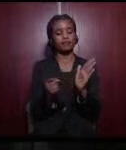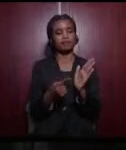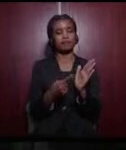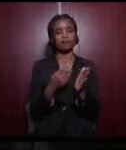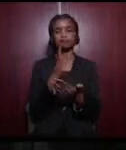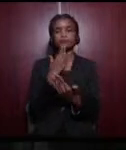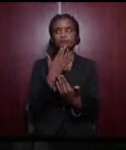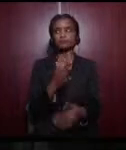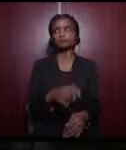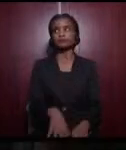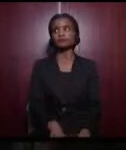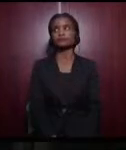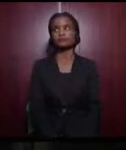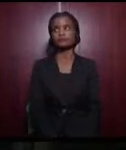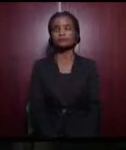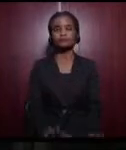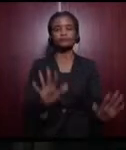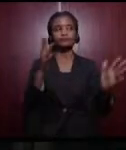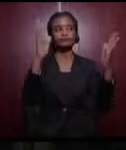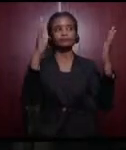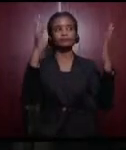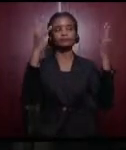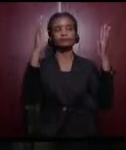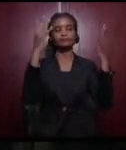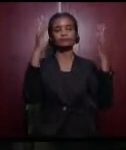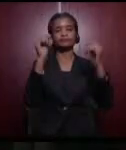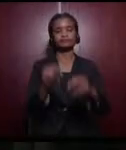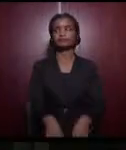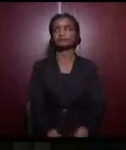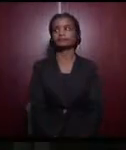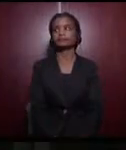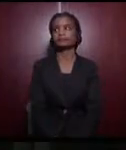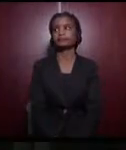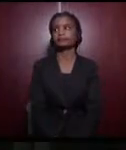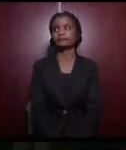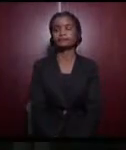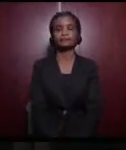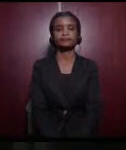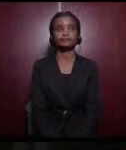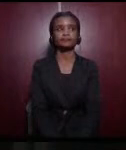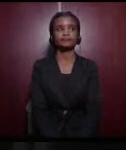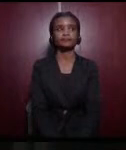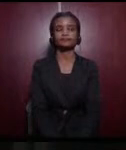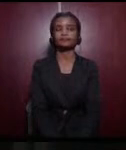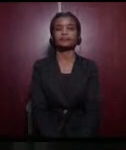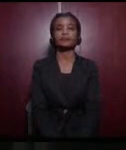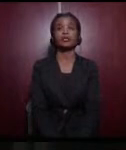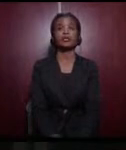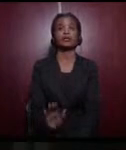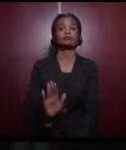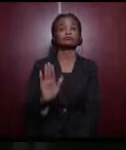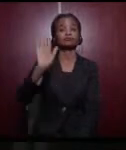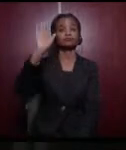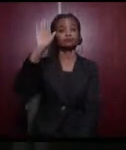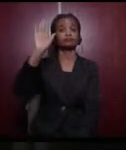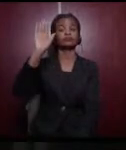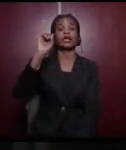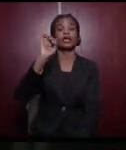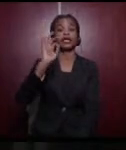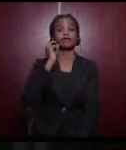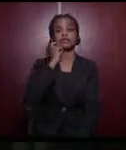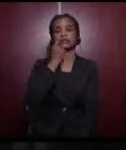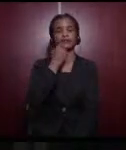Thank you very much. Otlo emisang, Joanong ke o otlo ring ha support, only